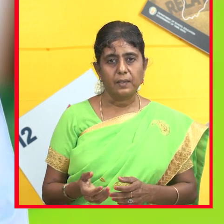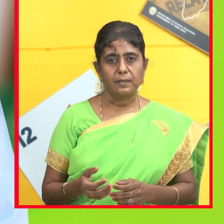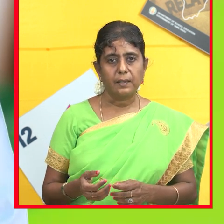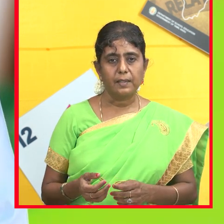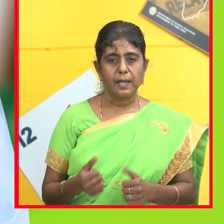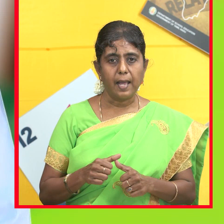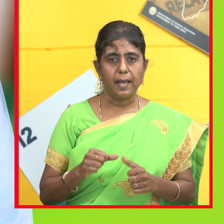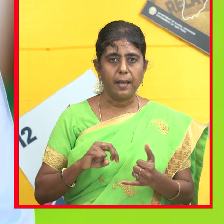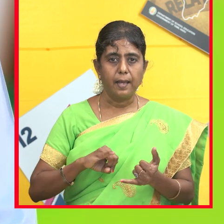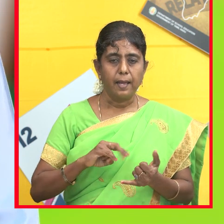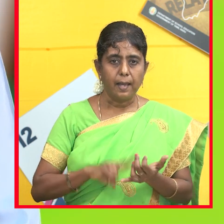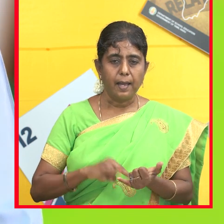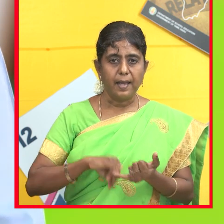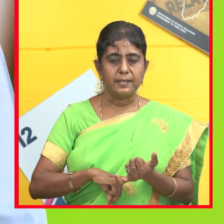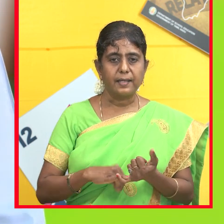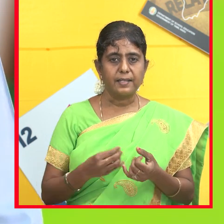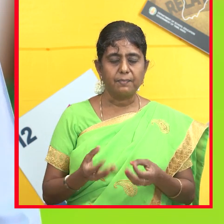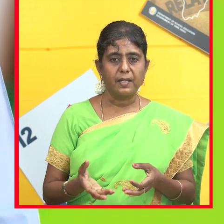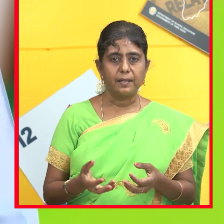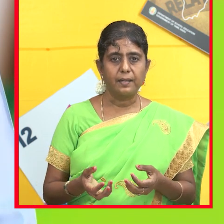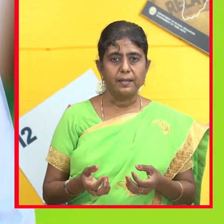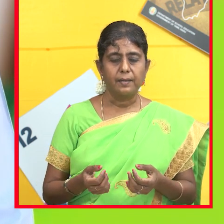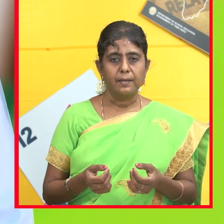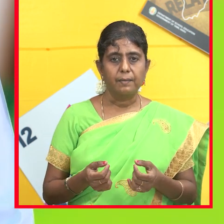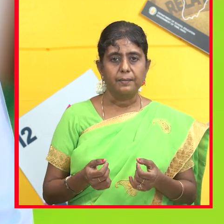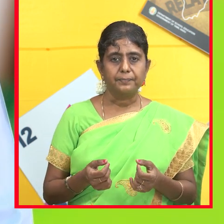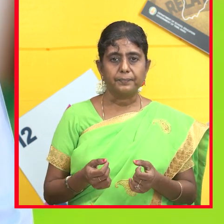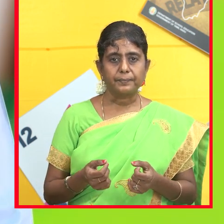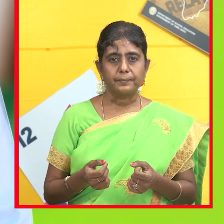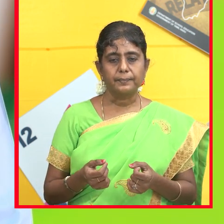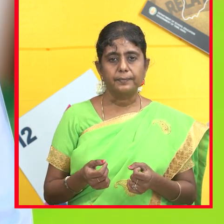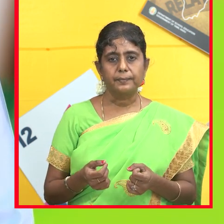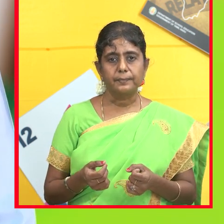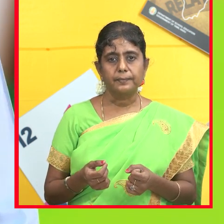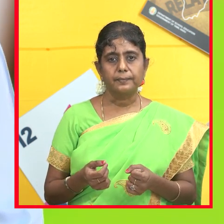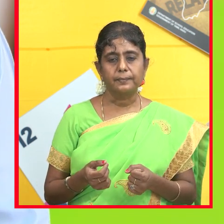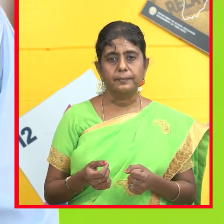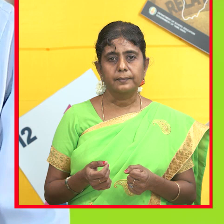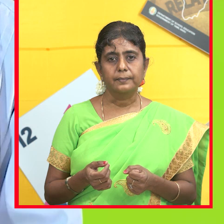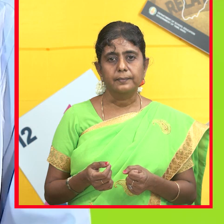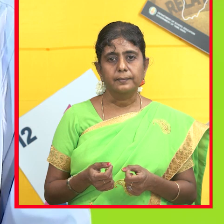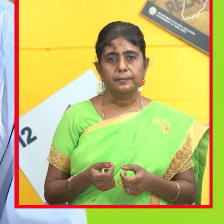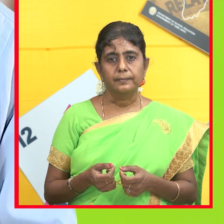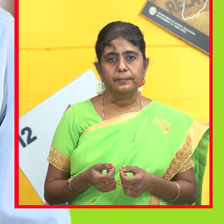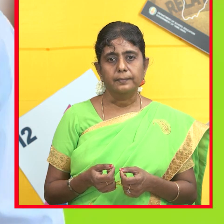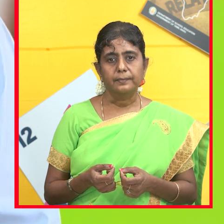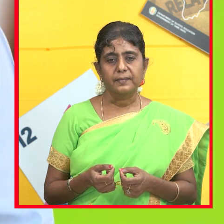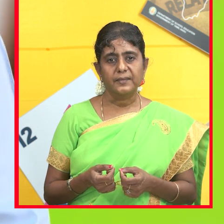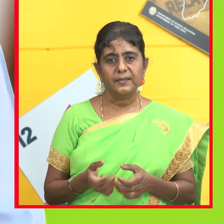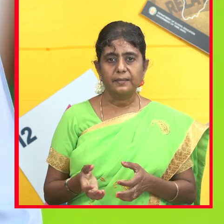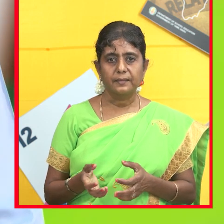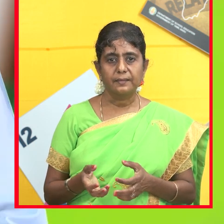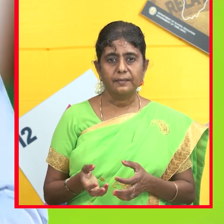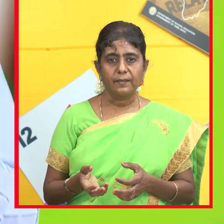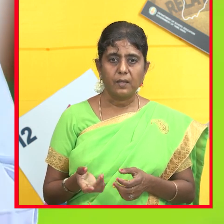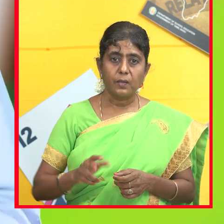So you got the answer as 2x squared plus 2x minus 7 divided by x plus 3 into x minus 2. Okay,